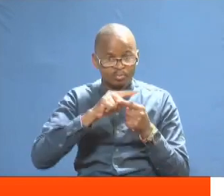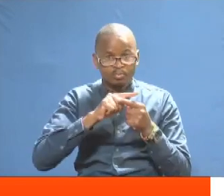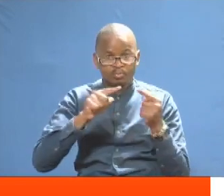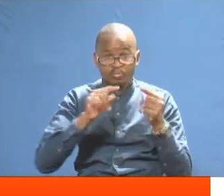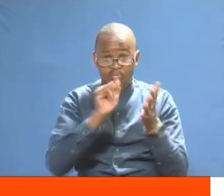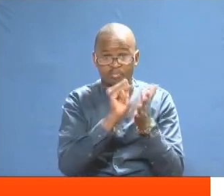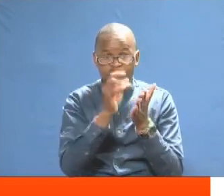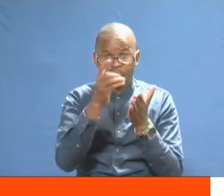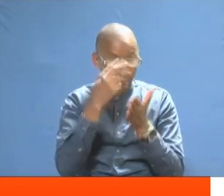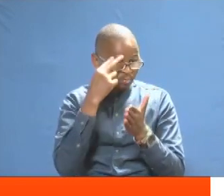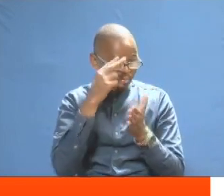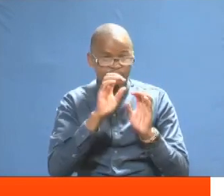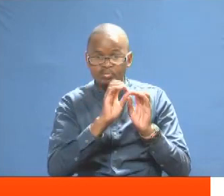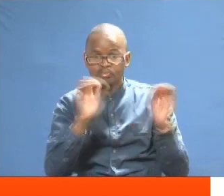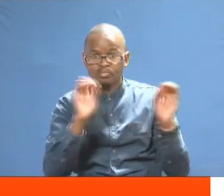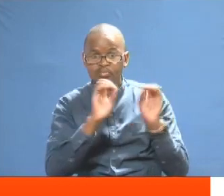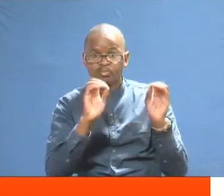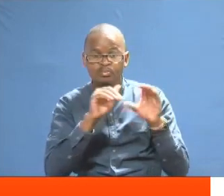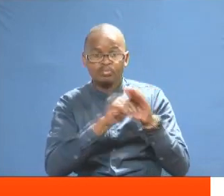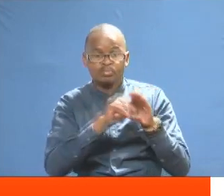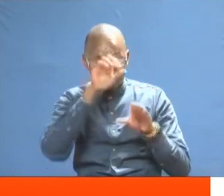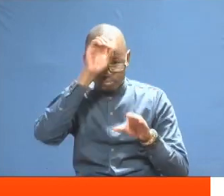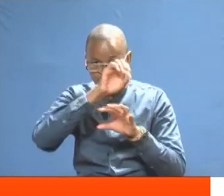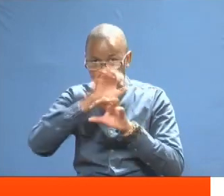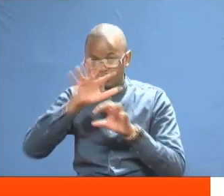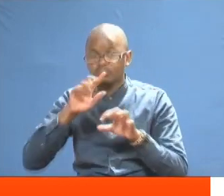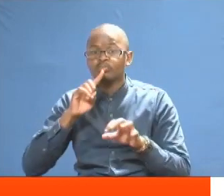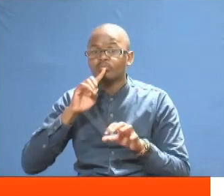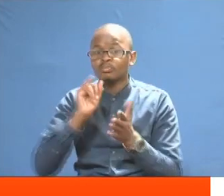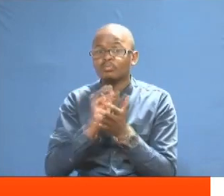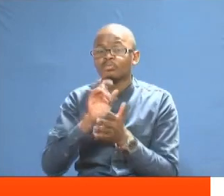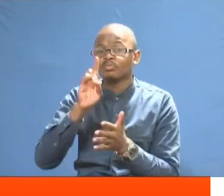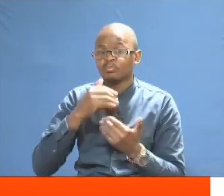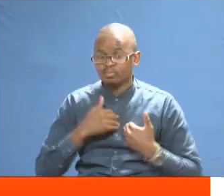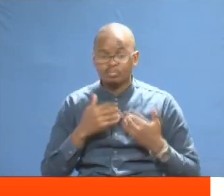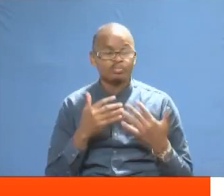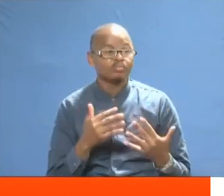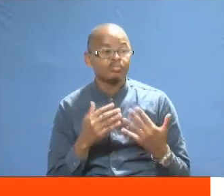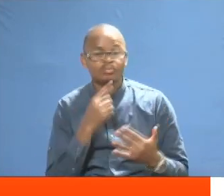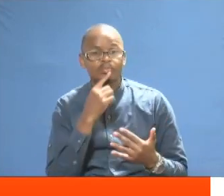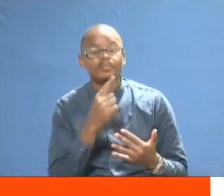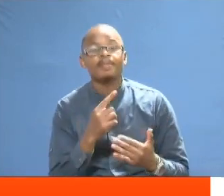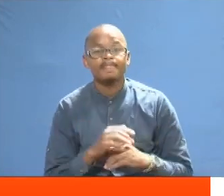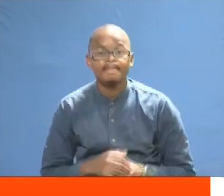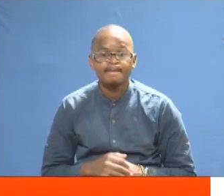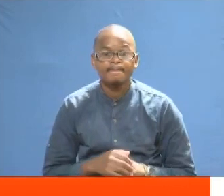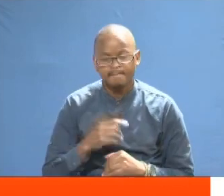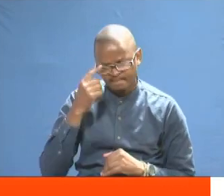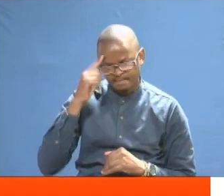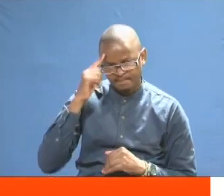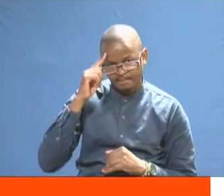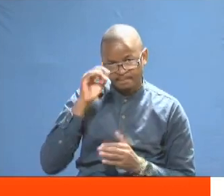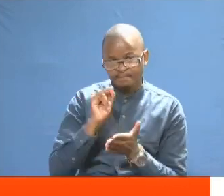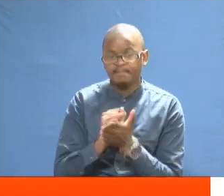that document, we have never seen it ourselves. We have only seen in media like you saying that we should be having this. So, and I think